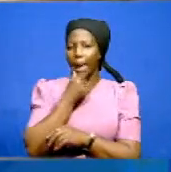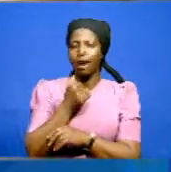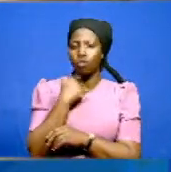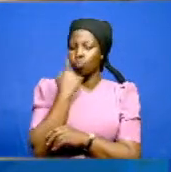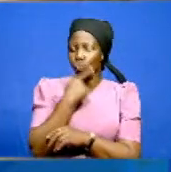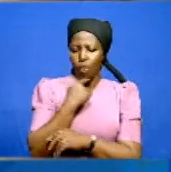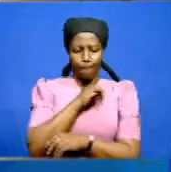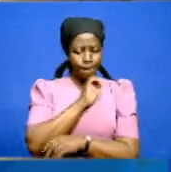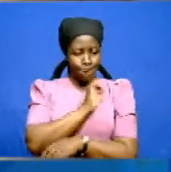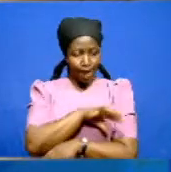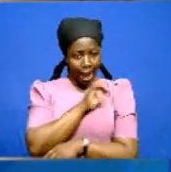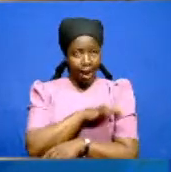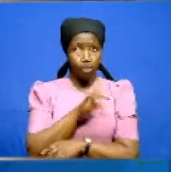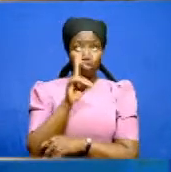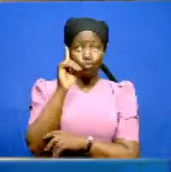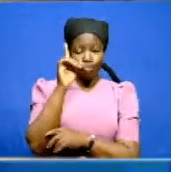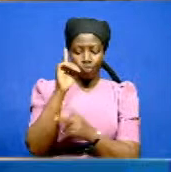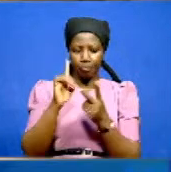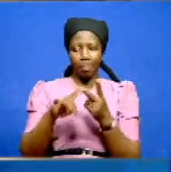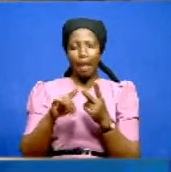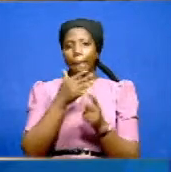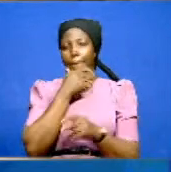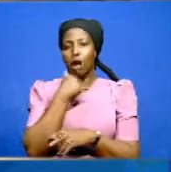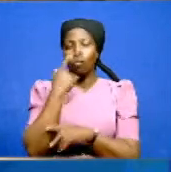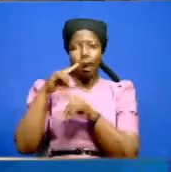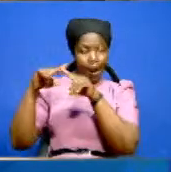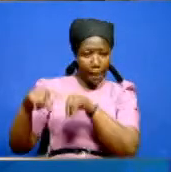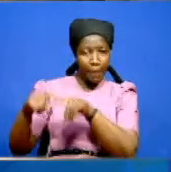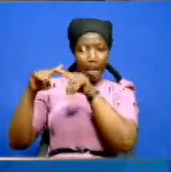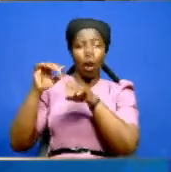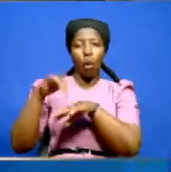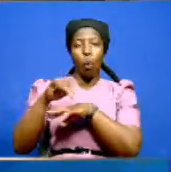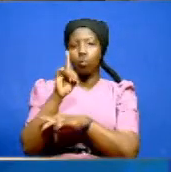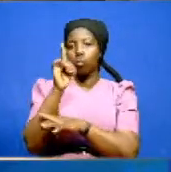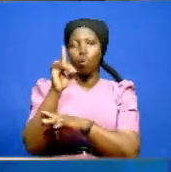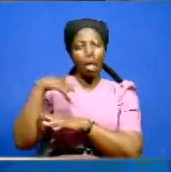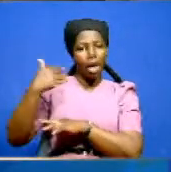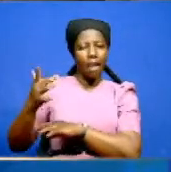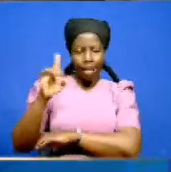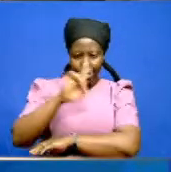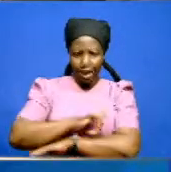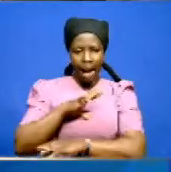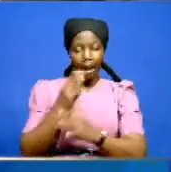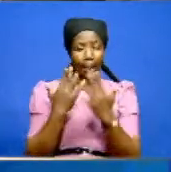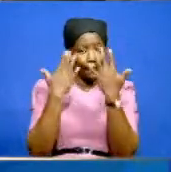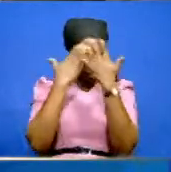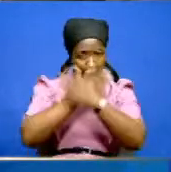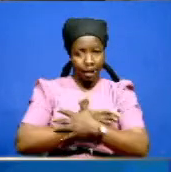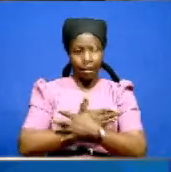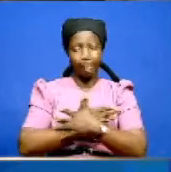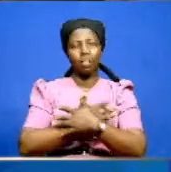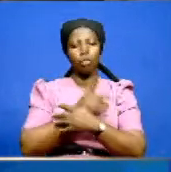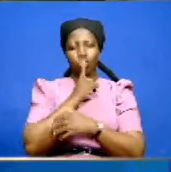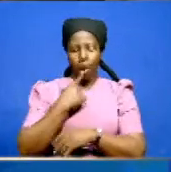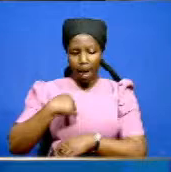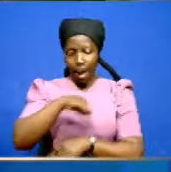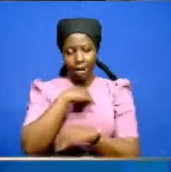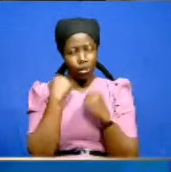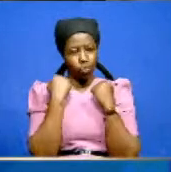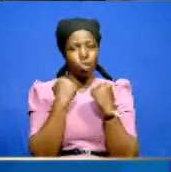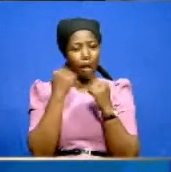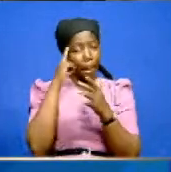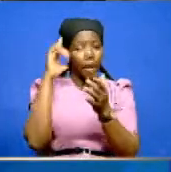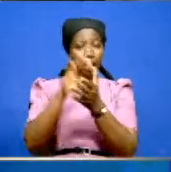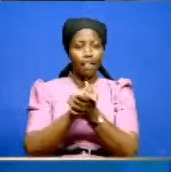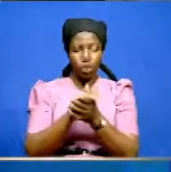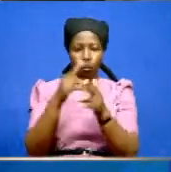you, it was a man who depended on you day and night, and therefore we strongly believe that soon